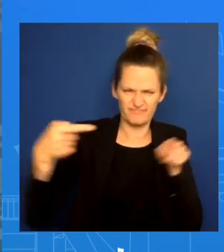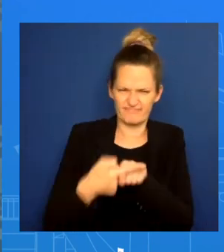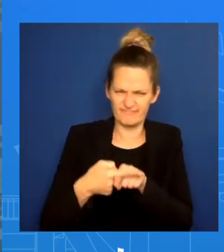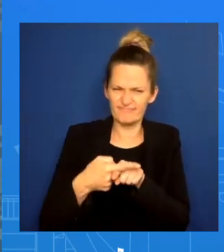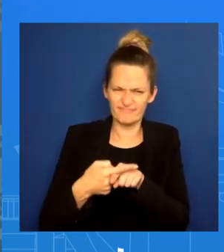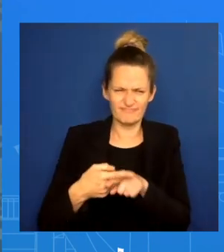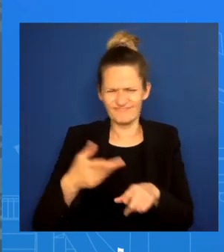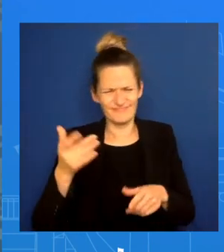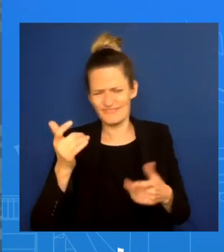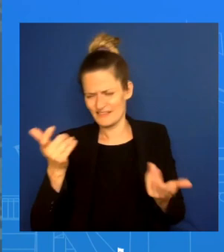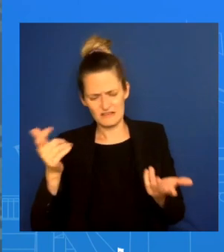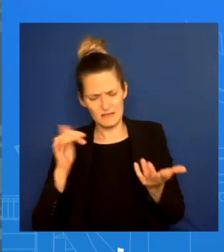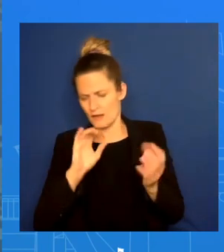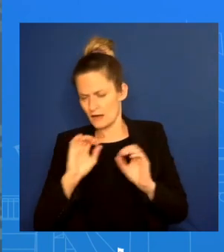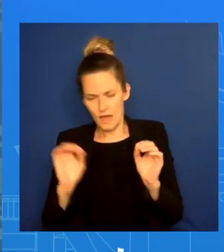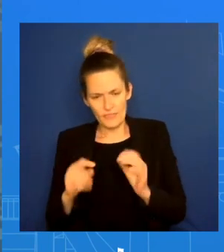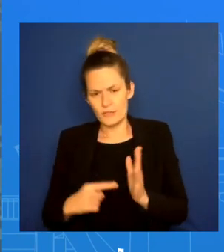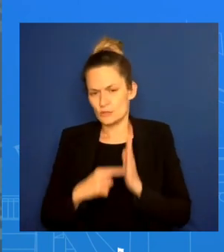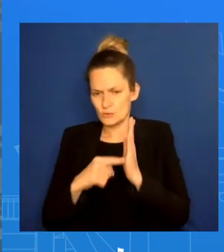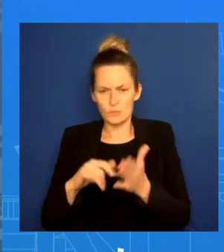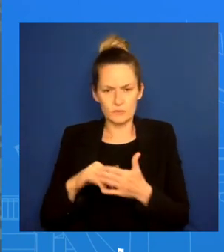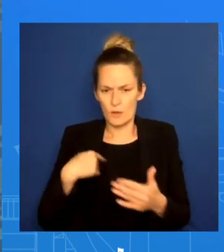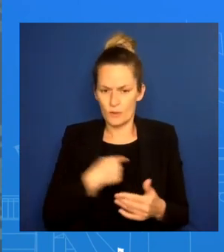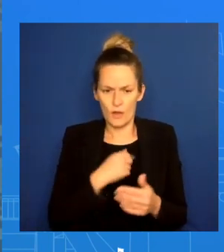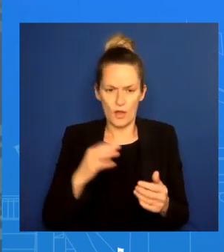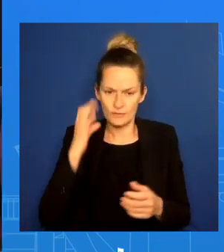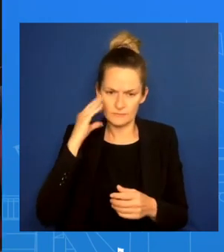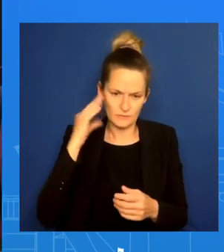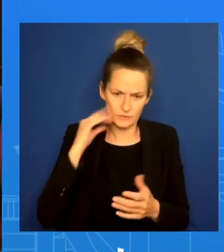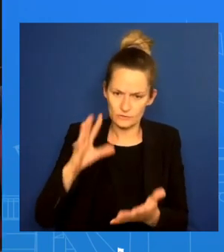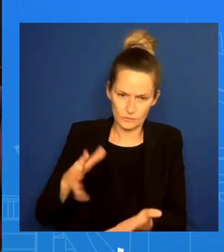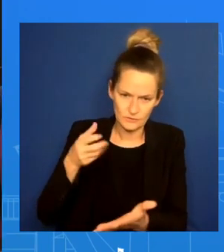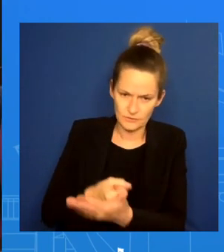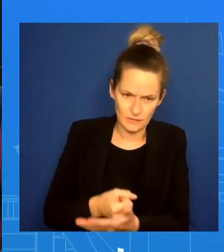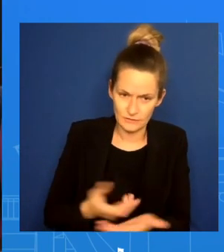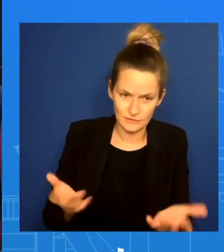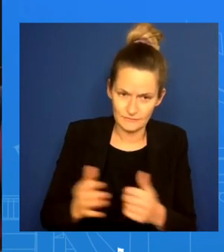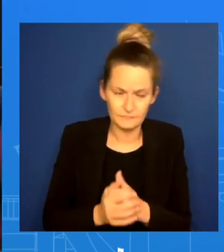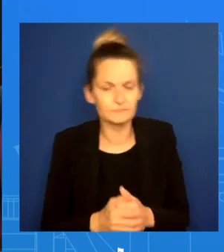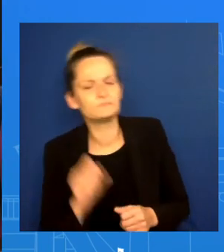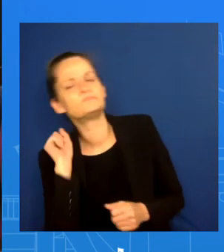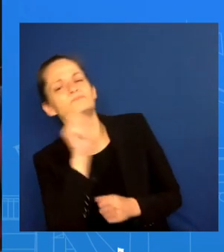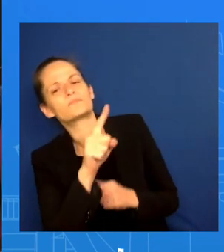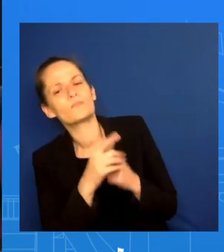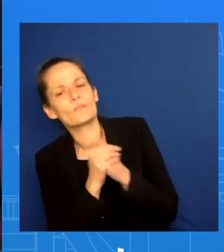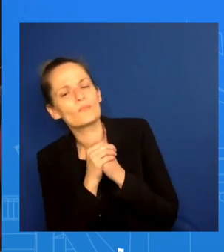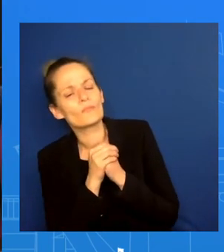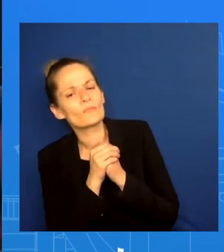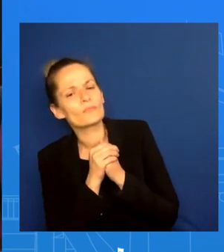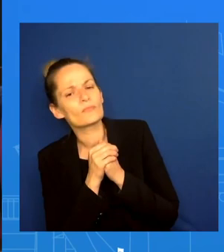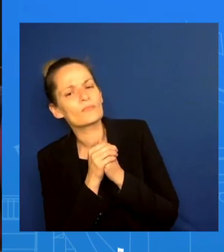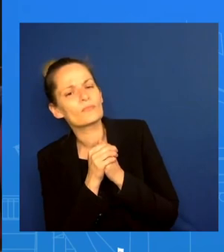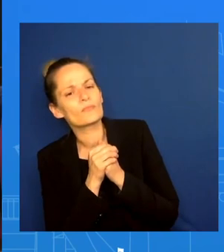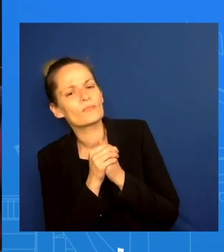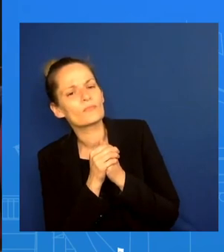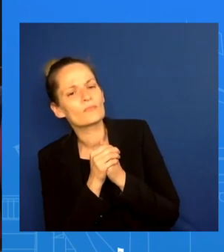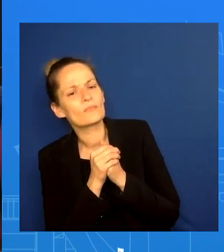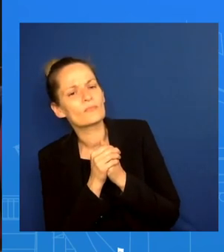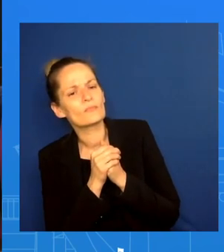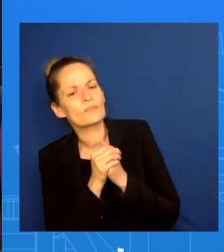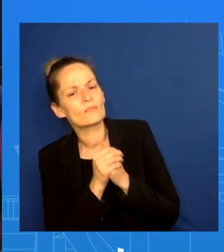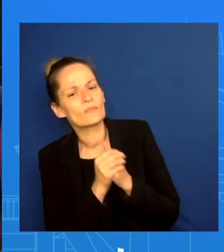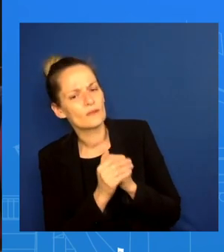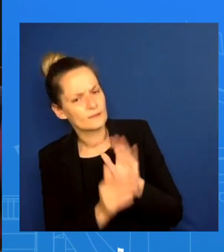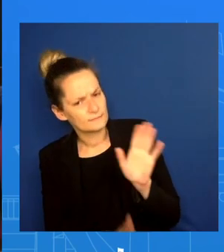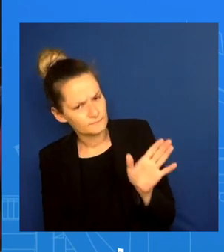other experts as well who have weighed in on this. And just ahead of tomorrow, given there is so much talk about is there not a recession, I asked this the